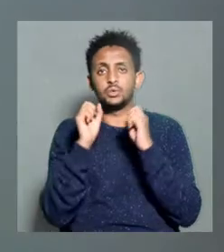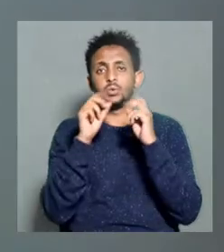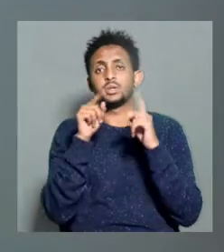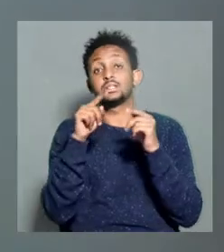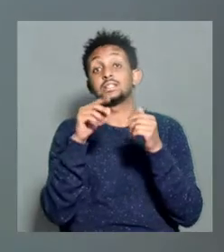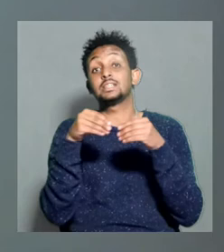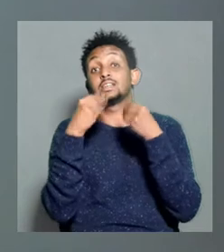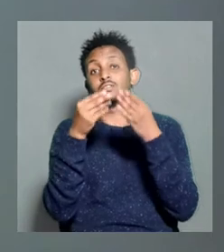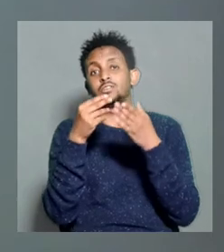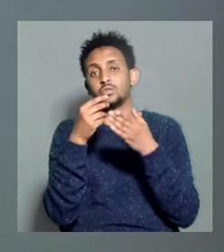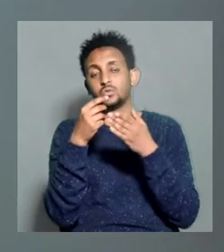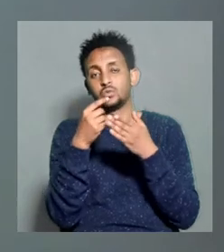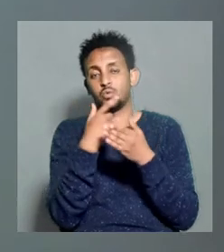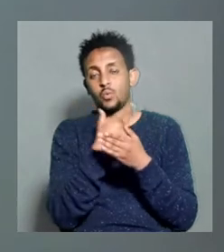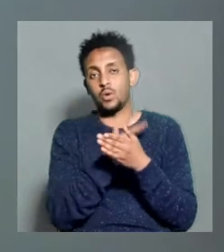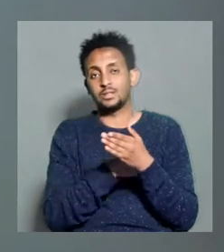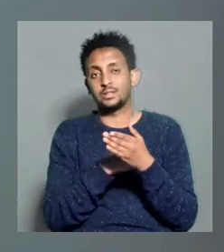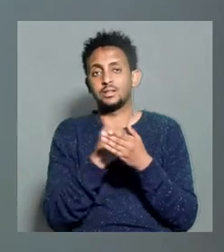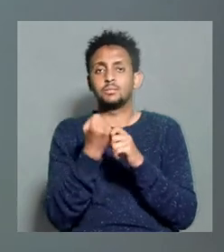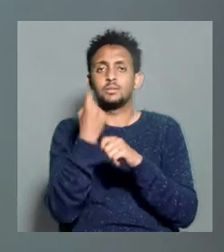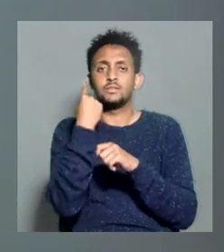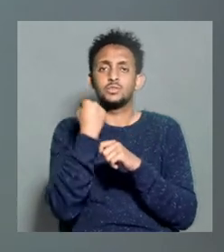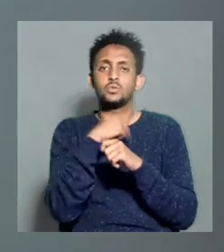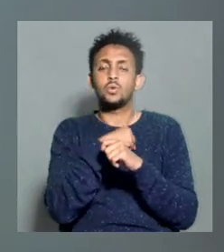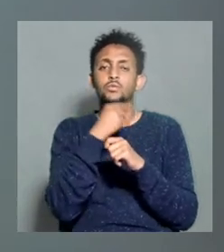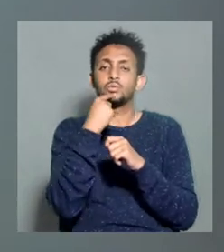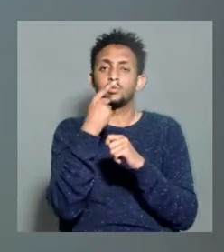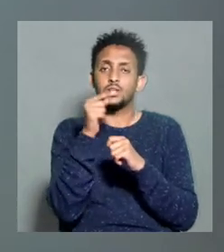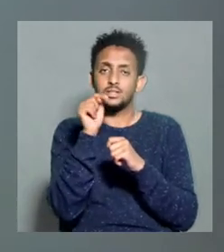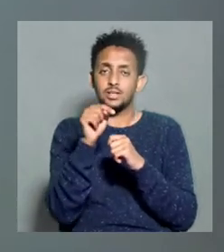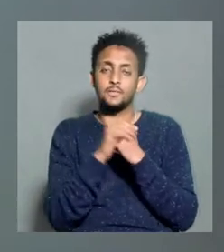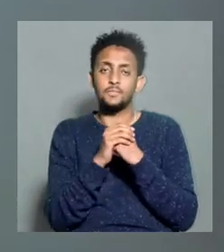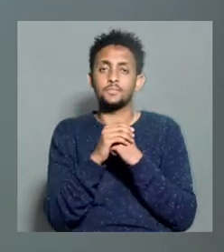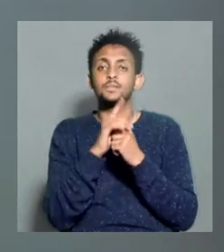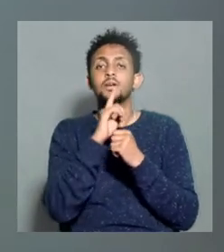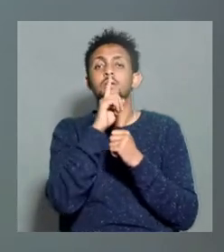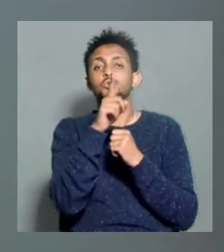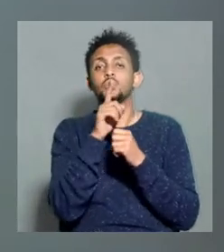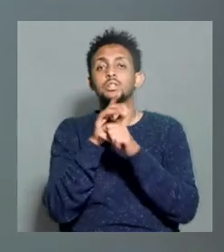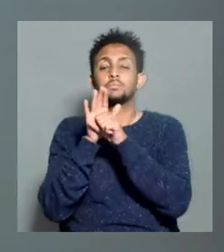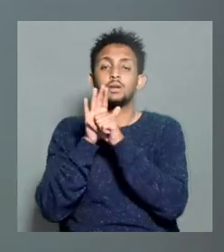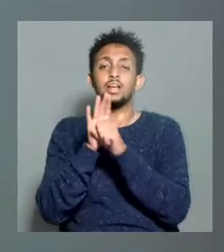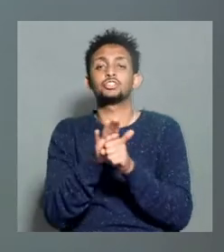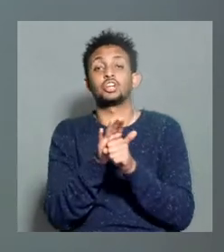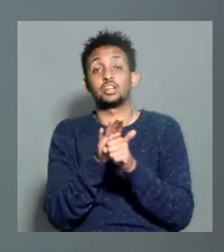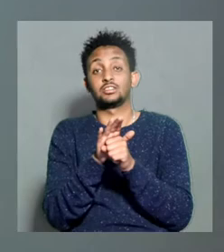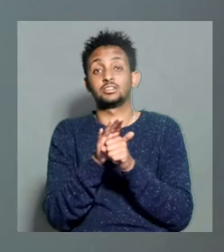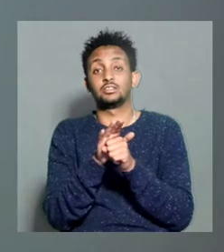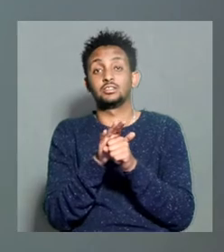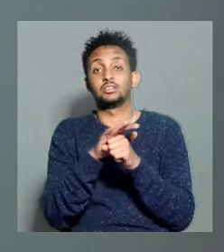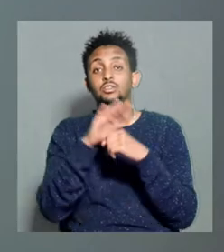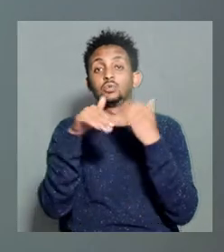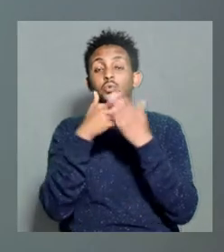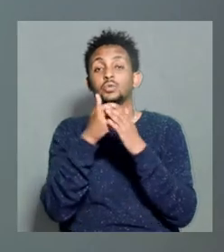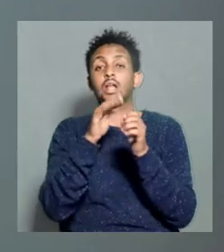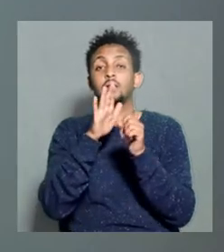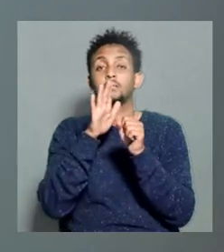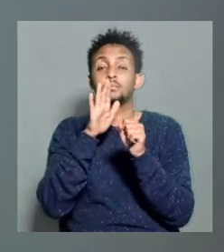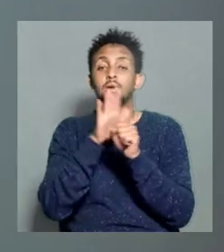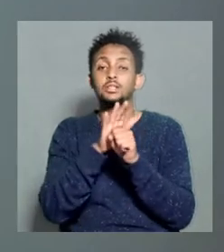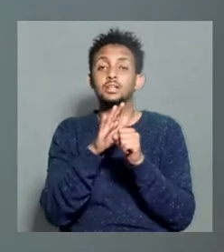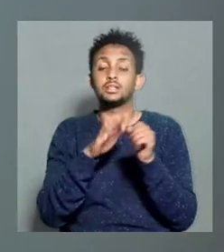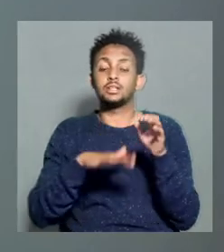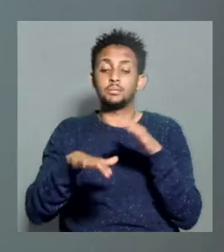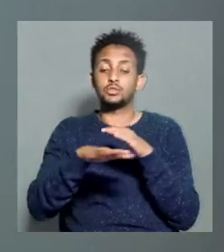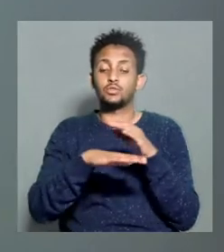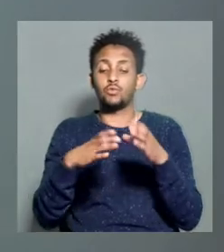are the given quantities. And previously, we have said that absolute pressure, pressure absolute, is the total pressure exerted at the